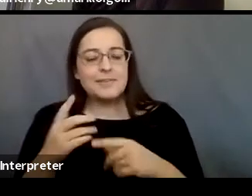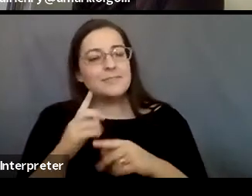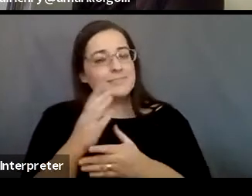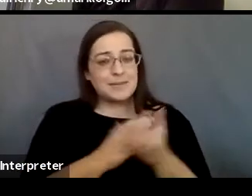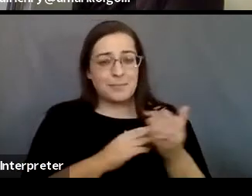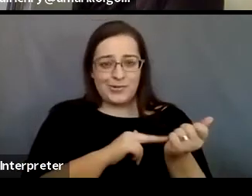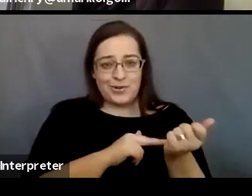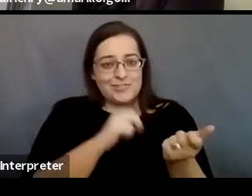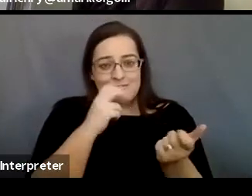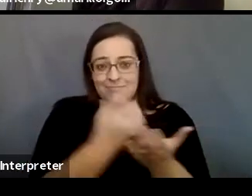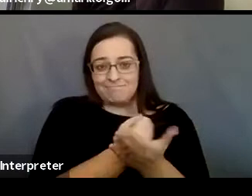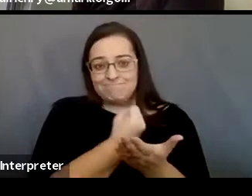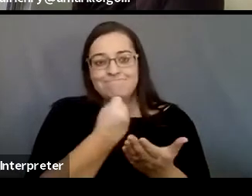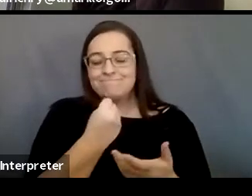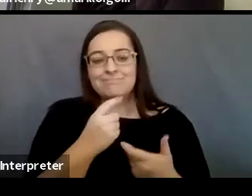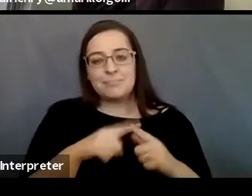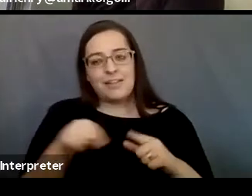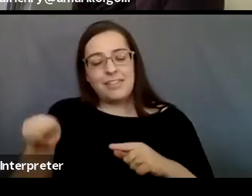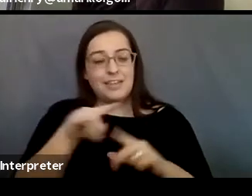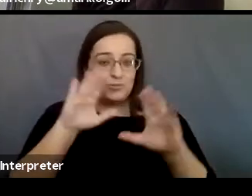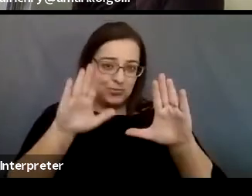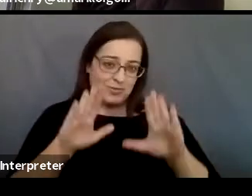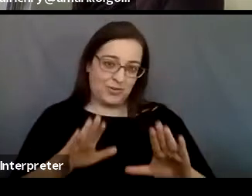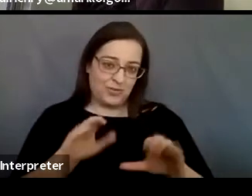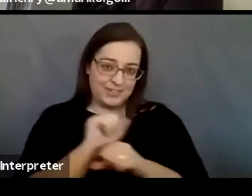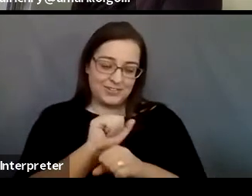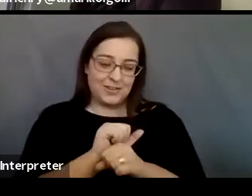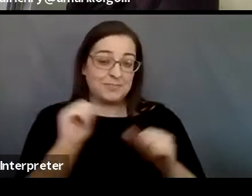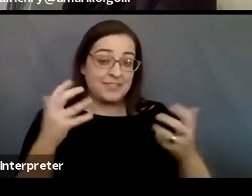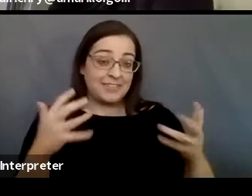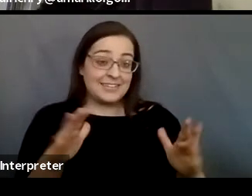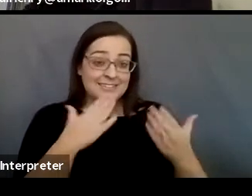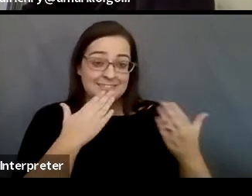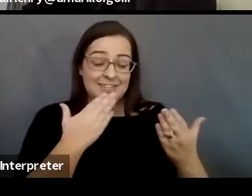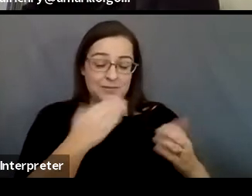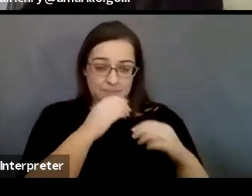an opportunity, but they do an incredible job for us. That's all I have. Thank you.